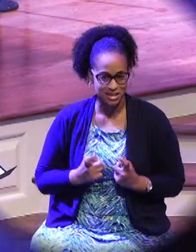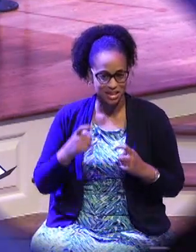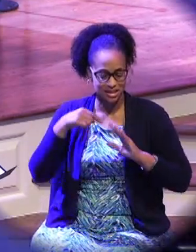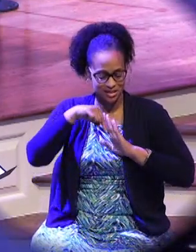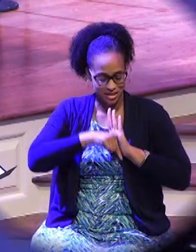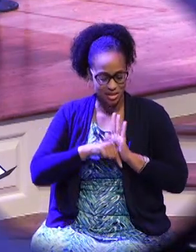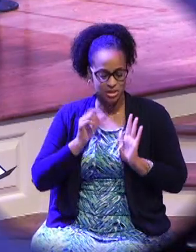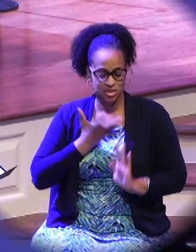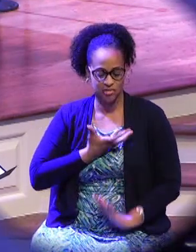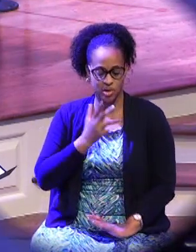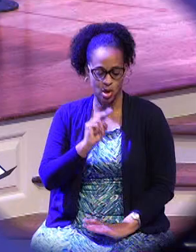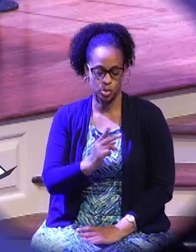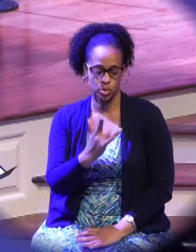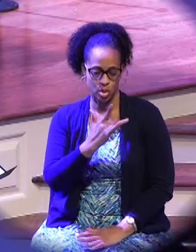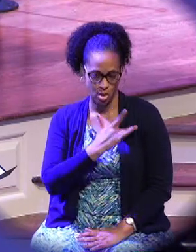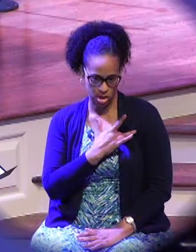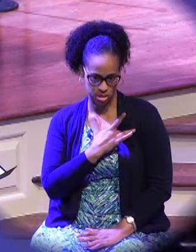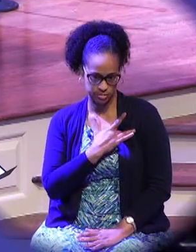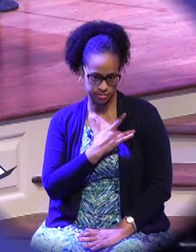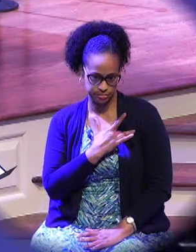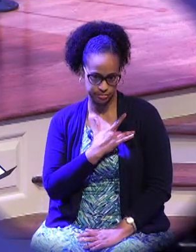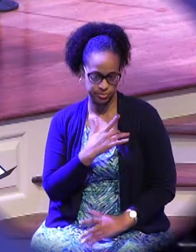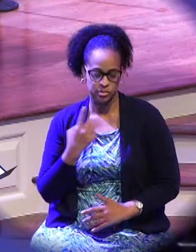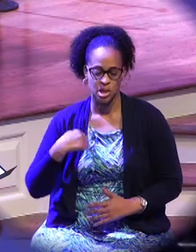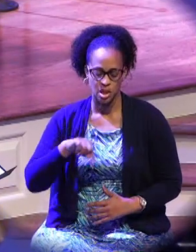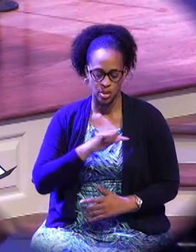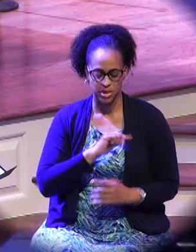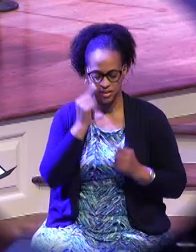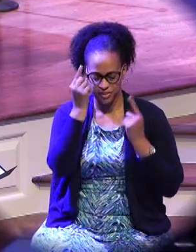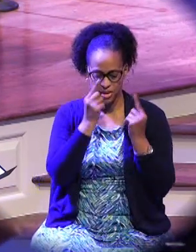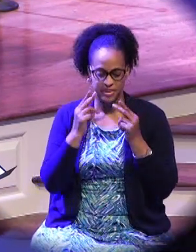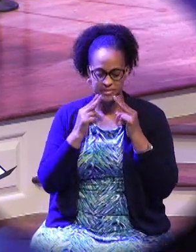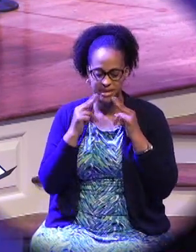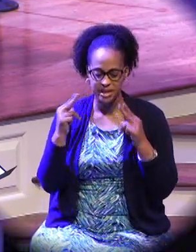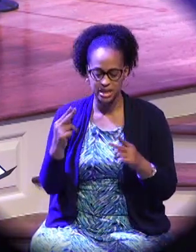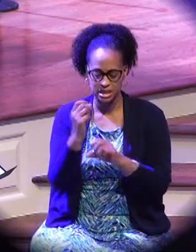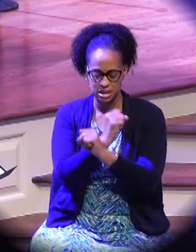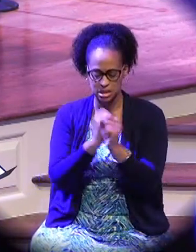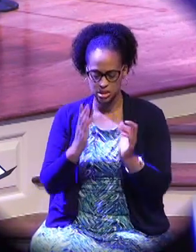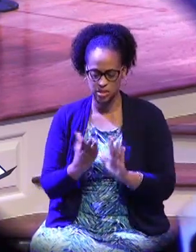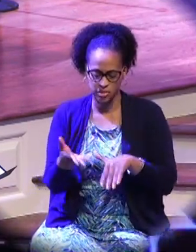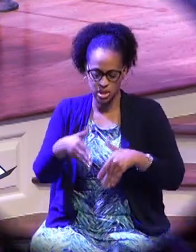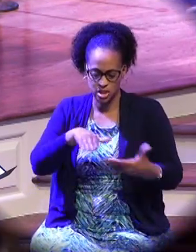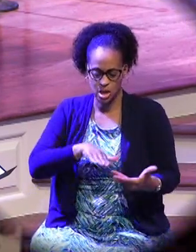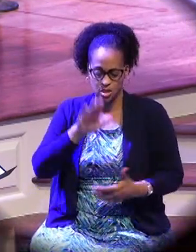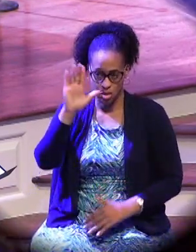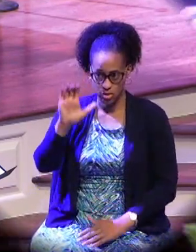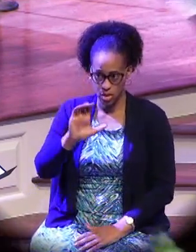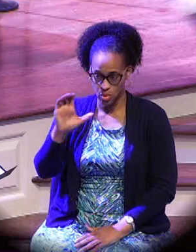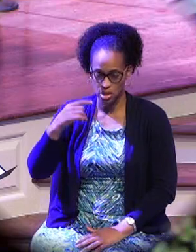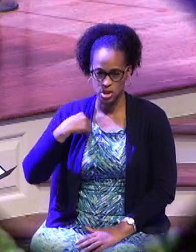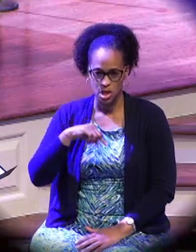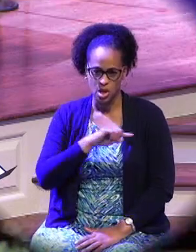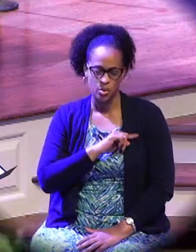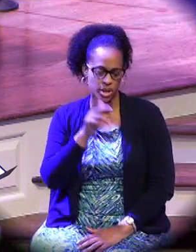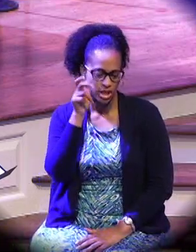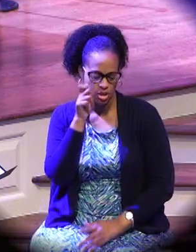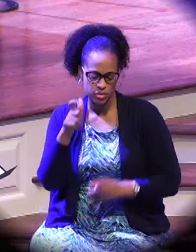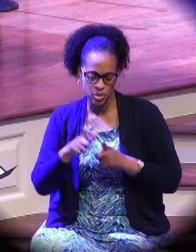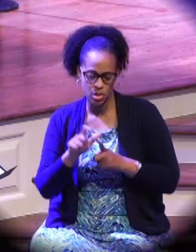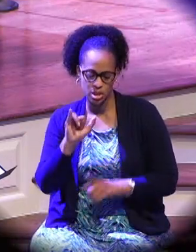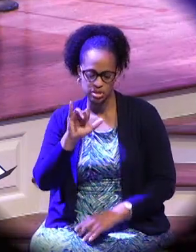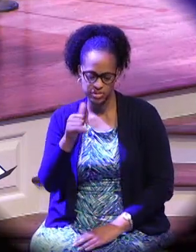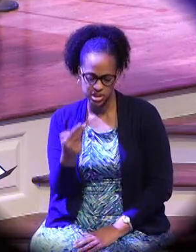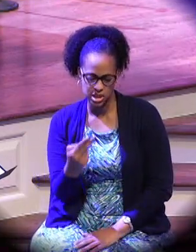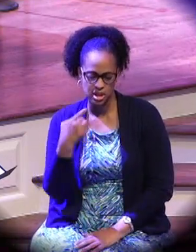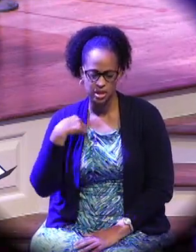depths of our own hearts. That when we think about the innocent Savior dying on the cross, we hear the words of Isaiah,